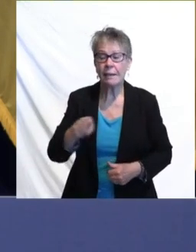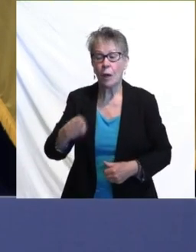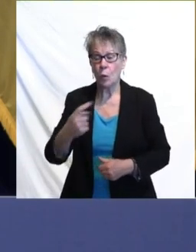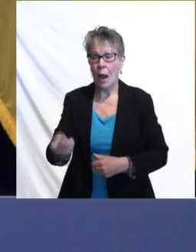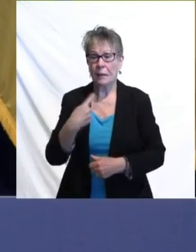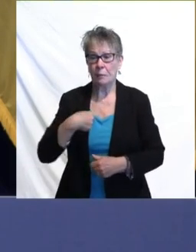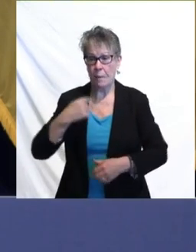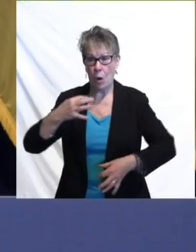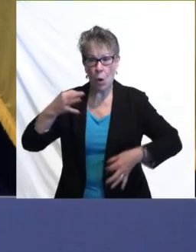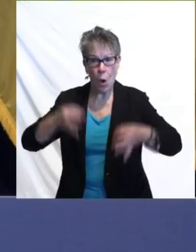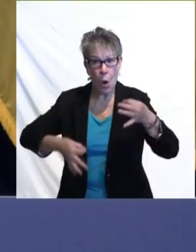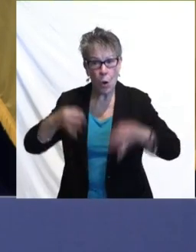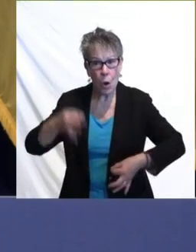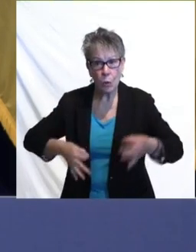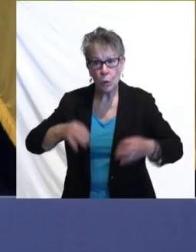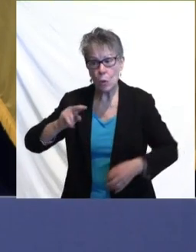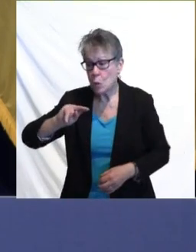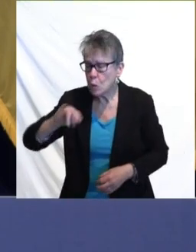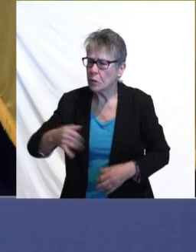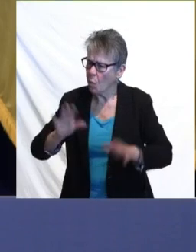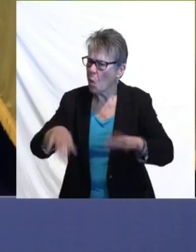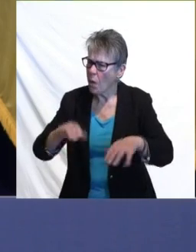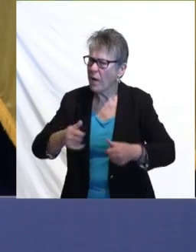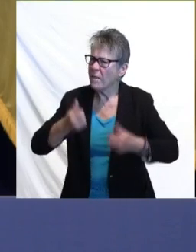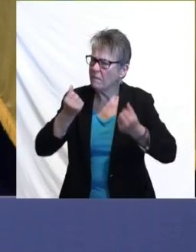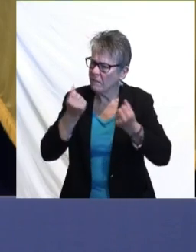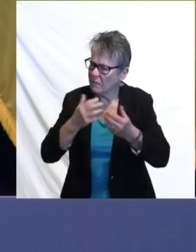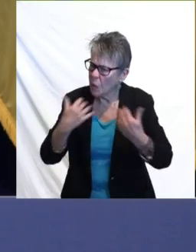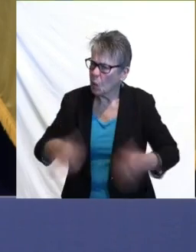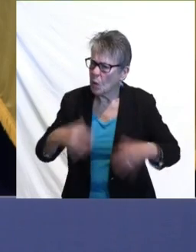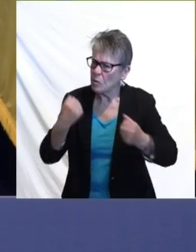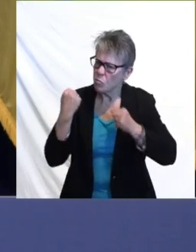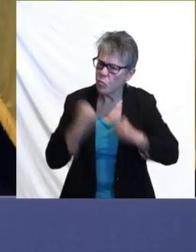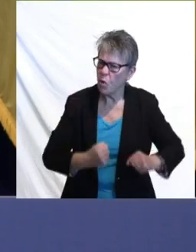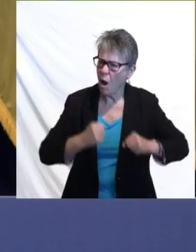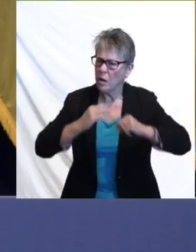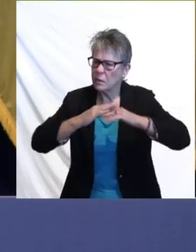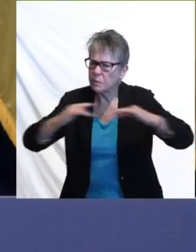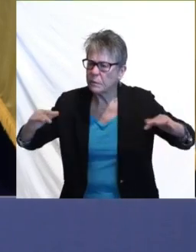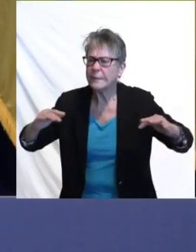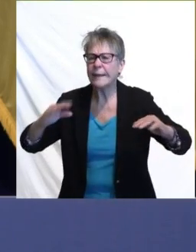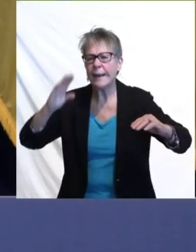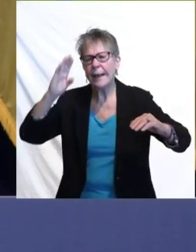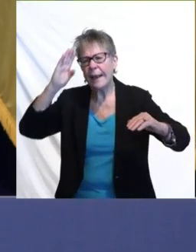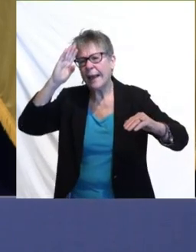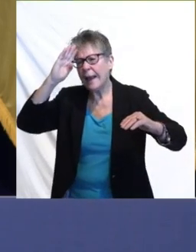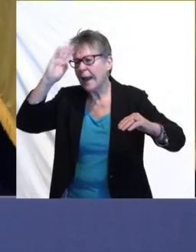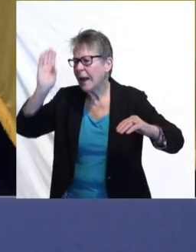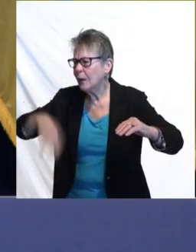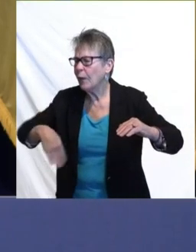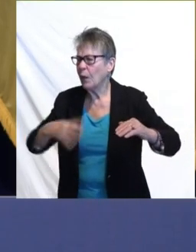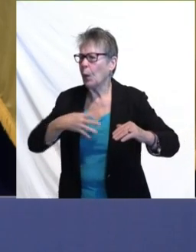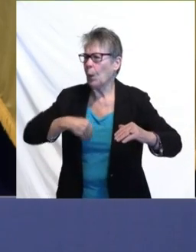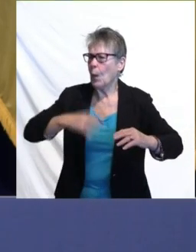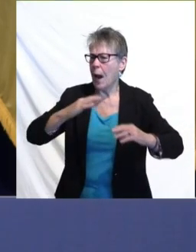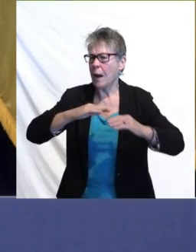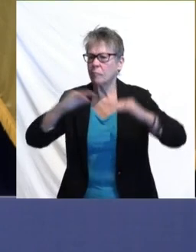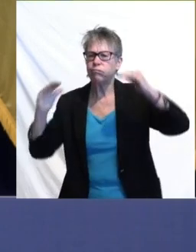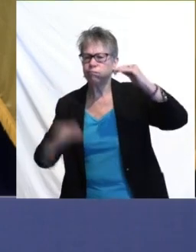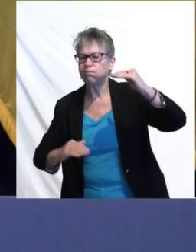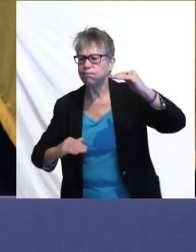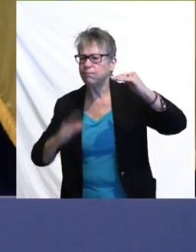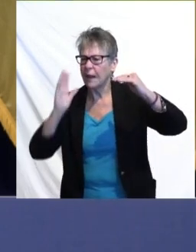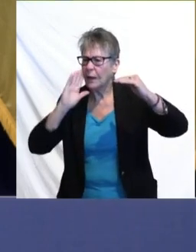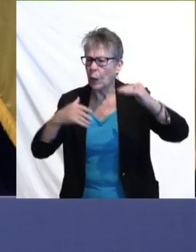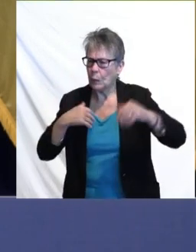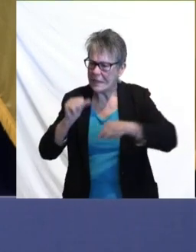America. I haven't read the article, but I saw the headline. It's not something that we just realized today. This is something that we are actively working on, moving